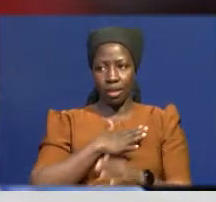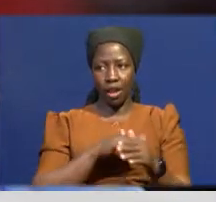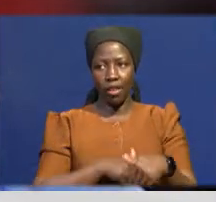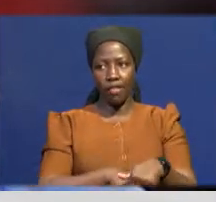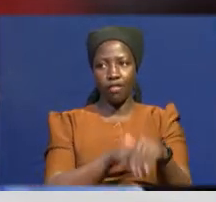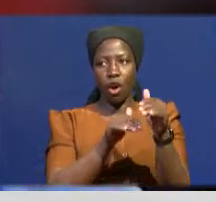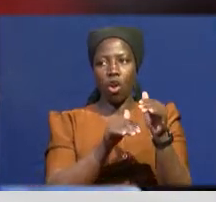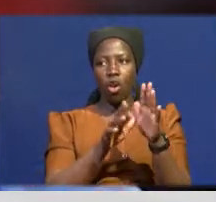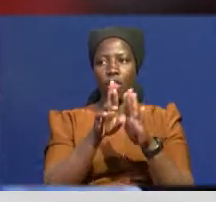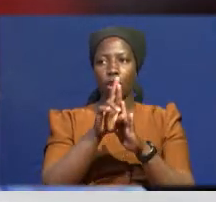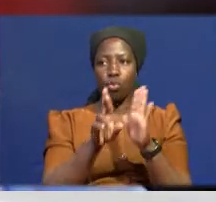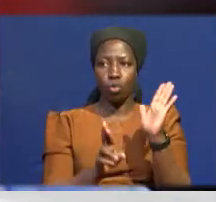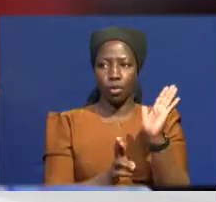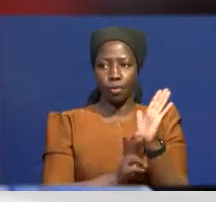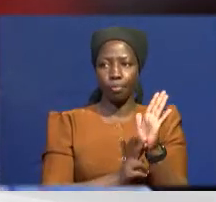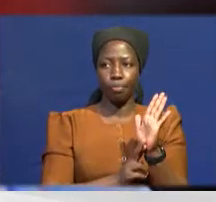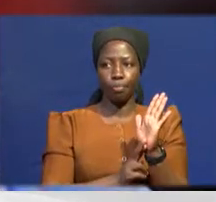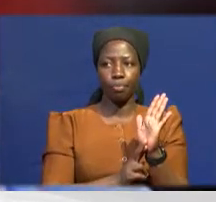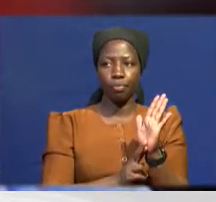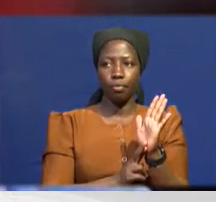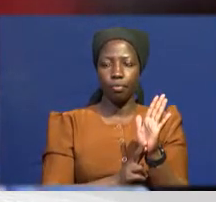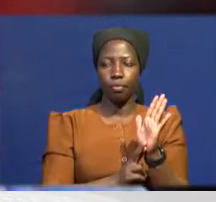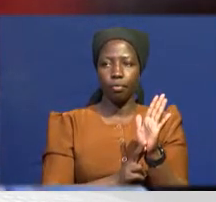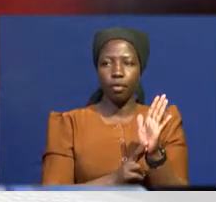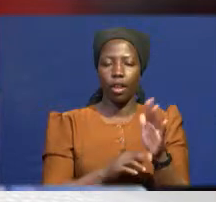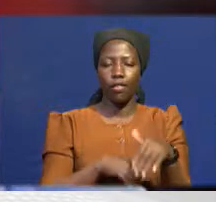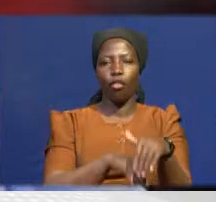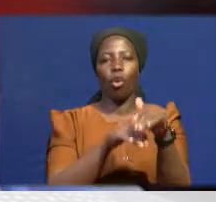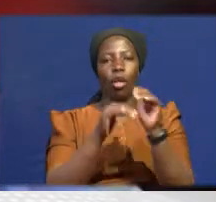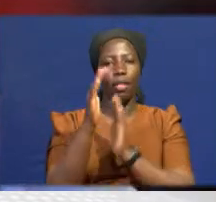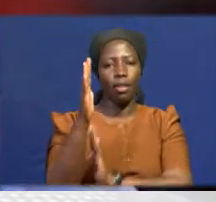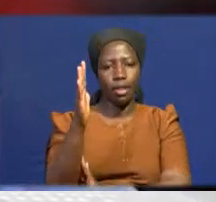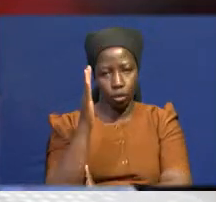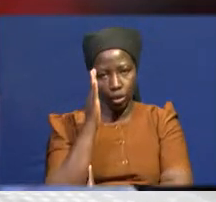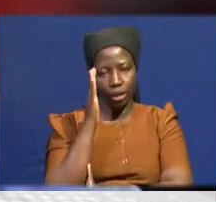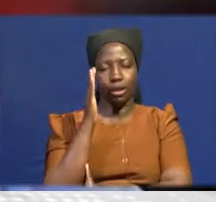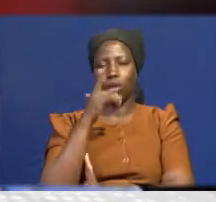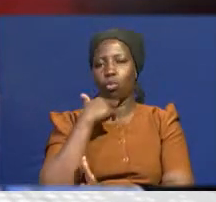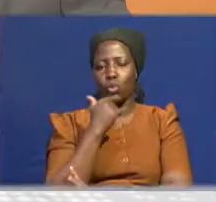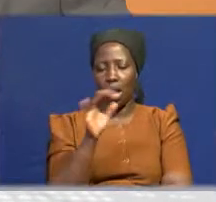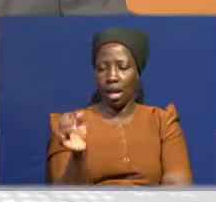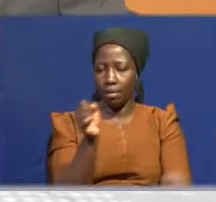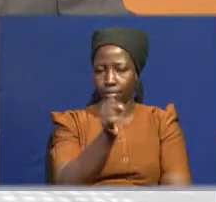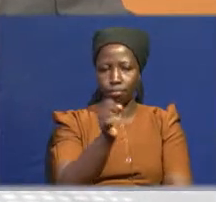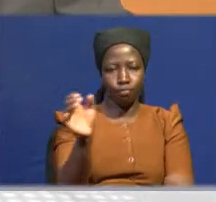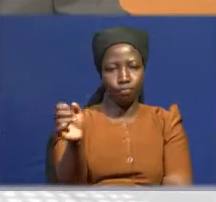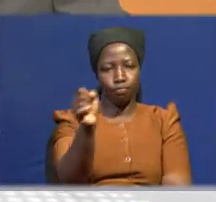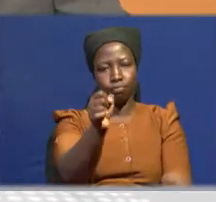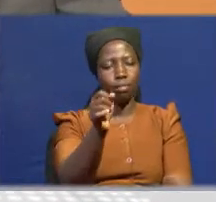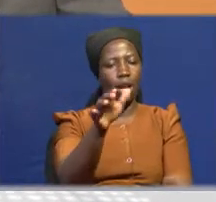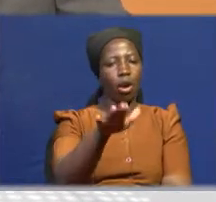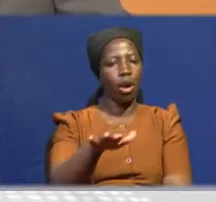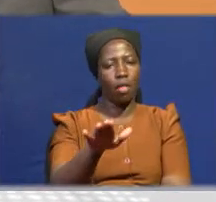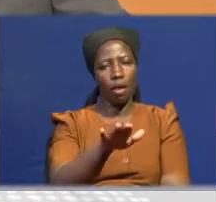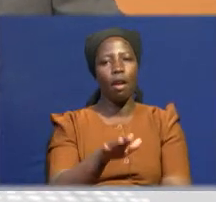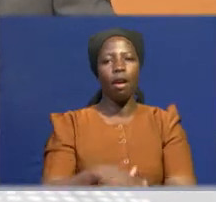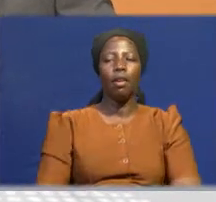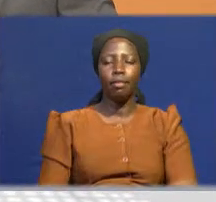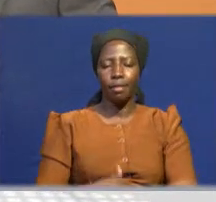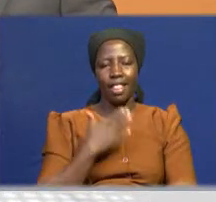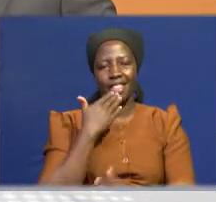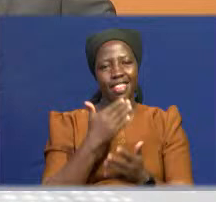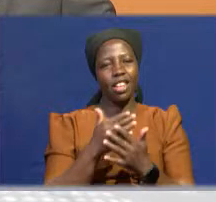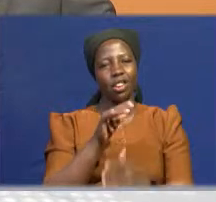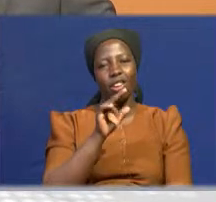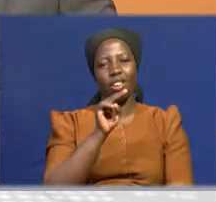the to the marshals that have been deployed to those points. All right. Thank you very much, Norris Ongalo. He is